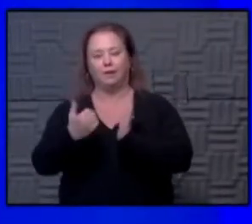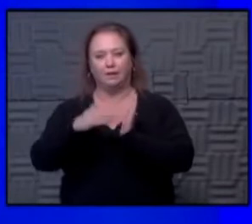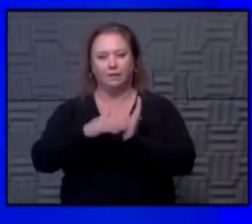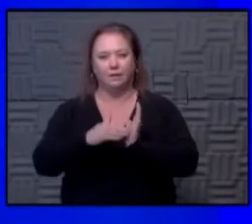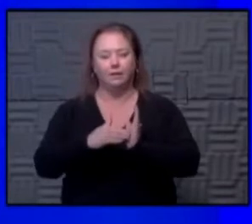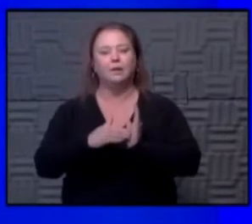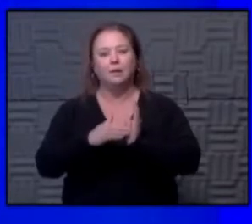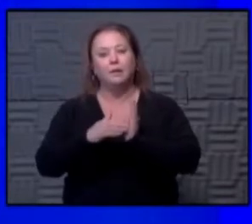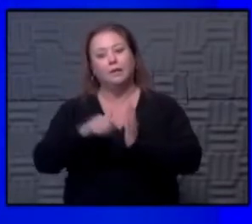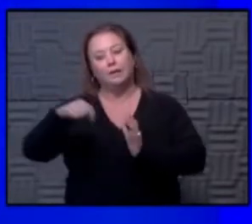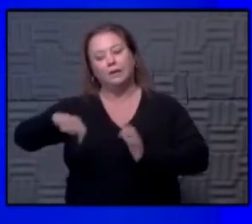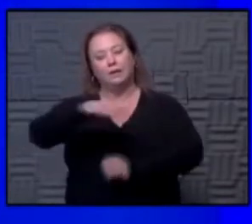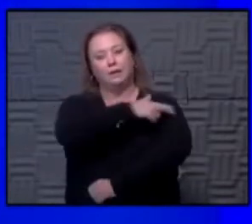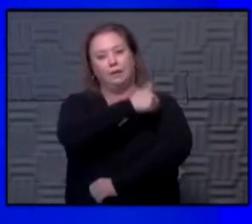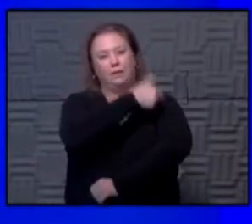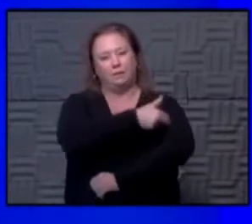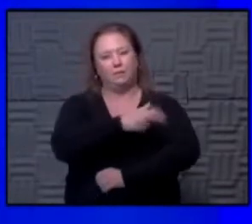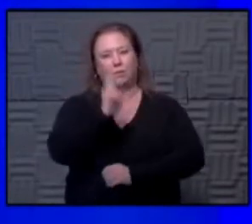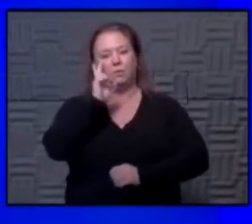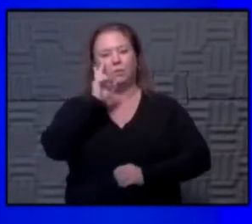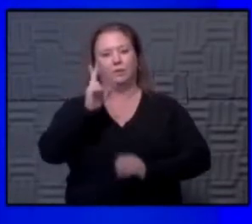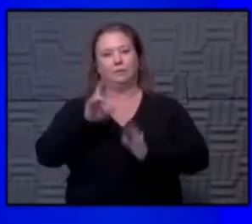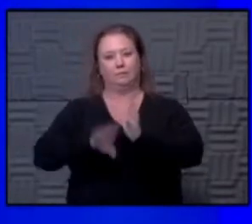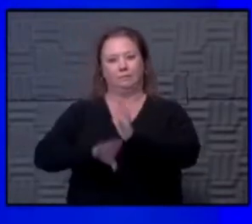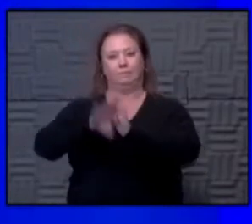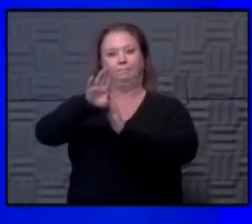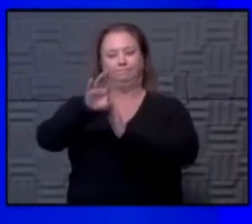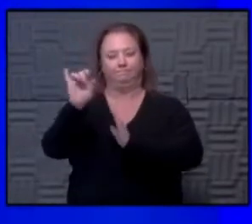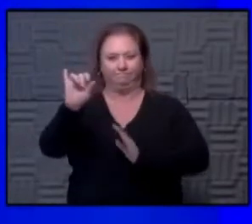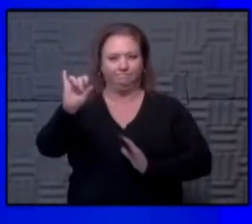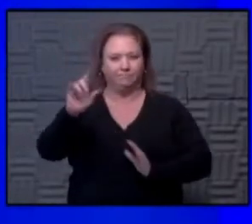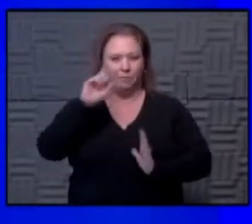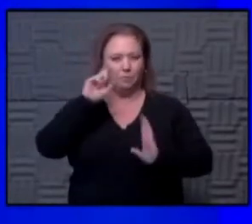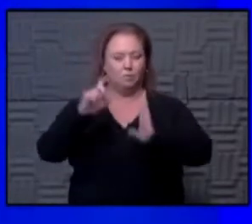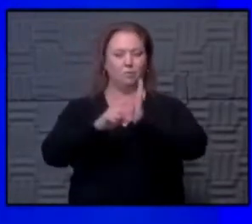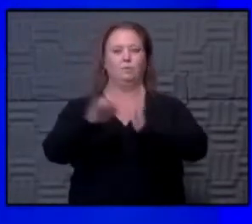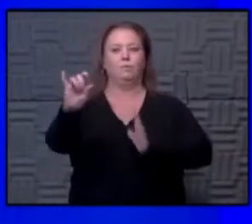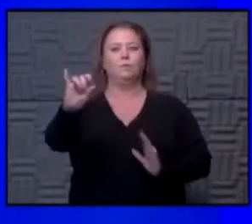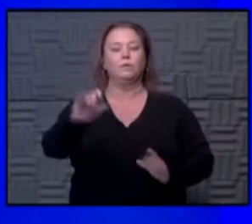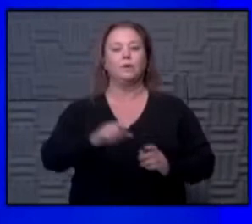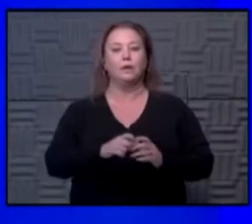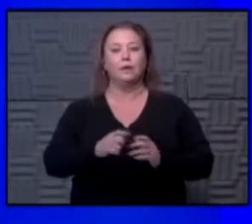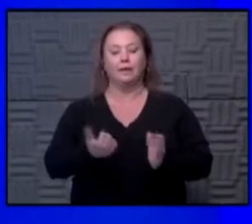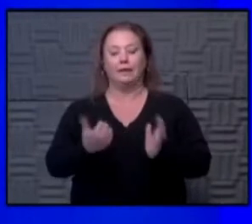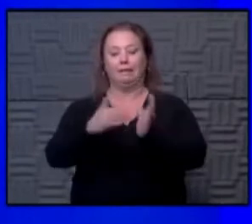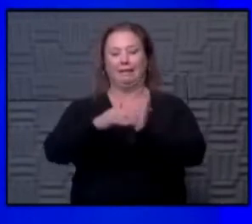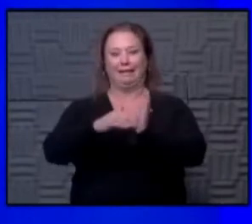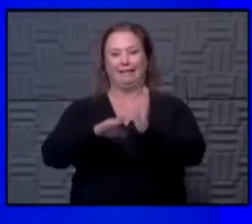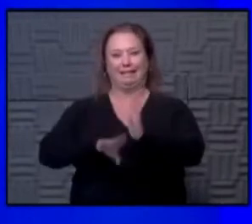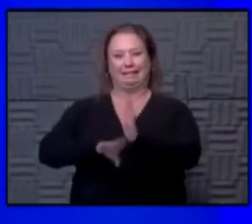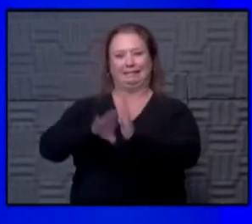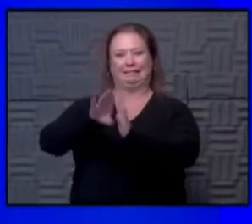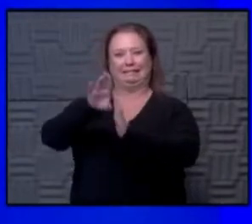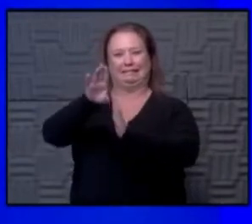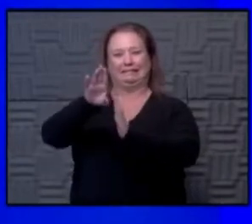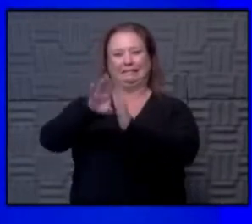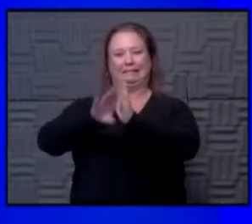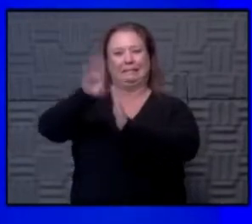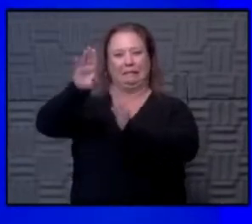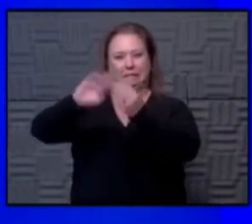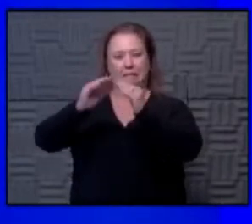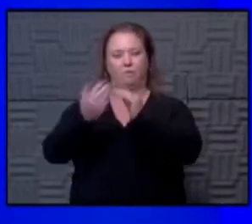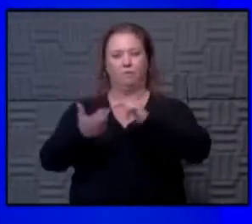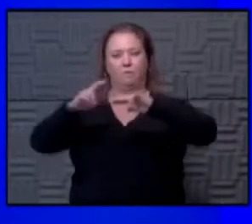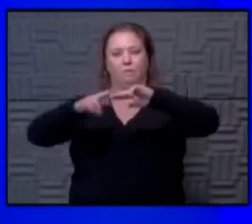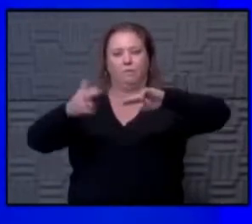trend. In the hospital, we are seeing that upward trend as well. But I think, again, this is the trend from that continued rise in